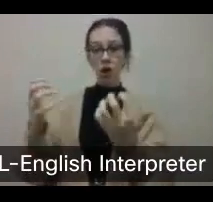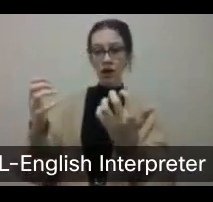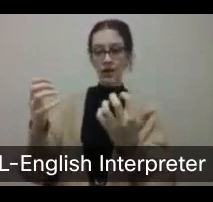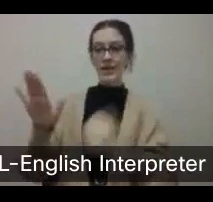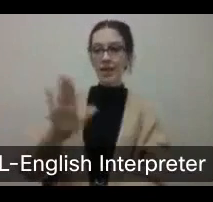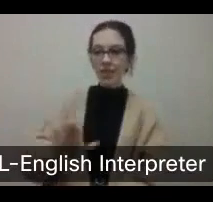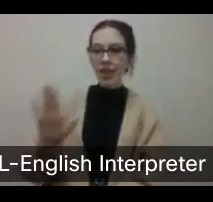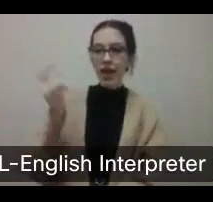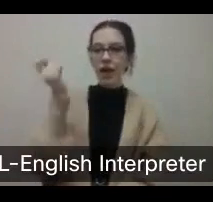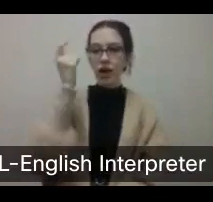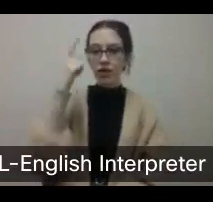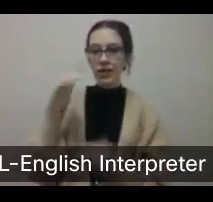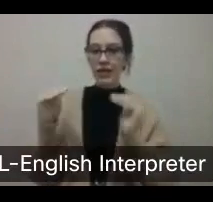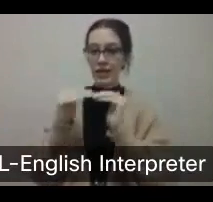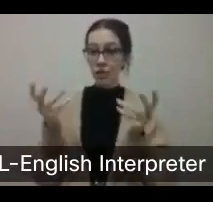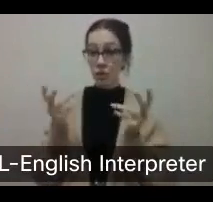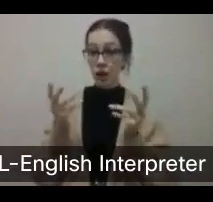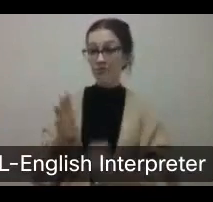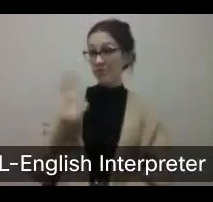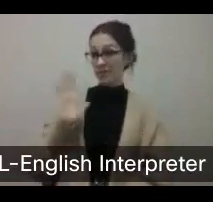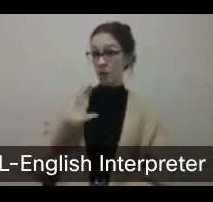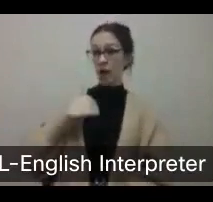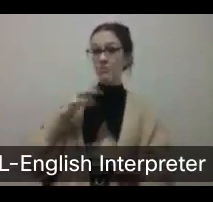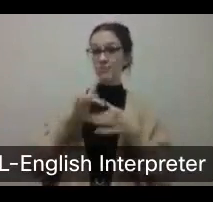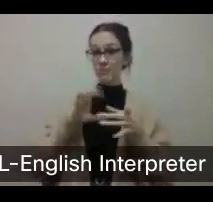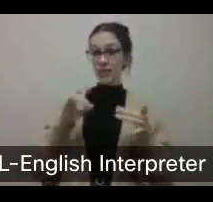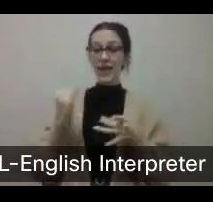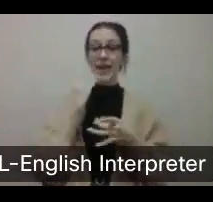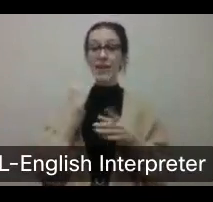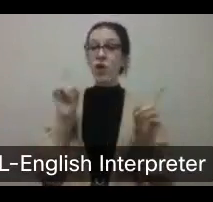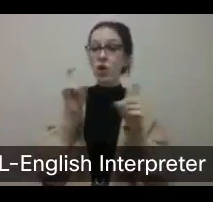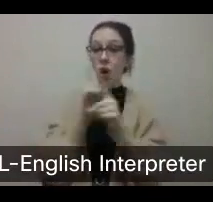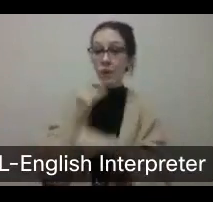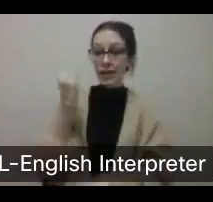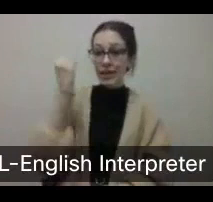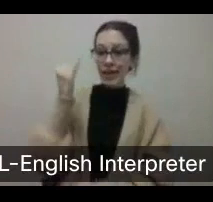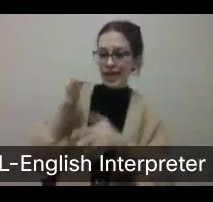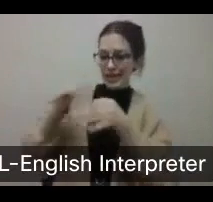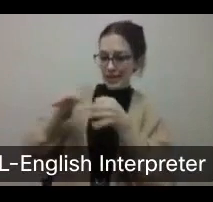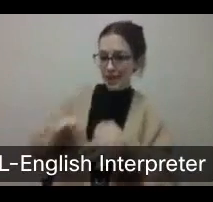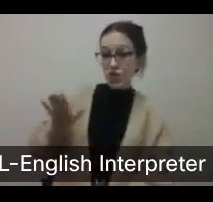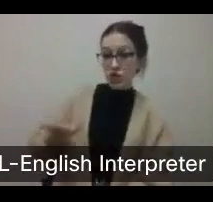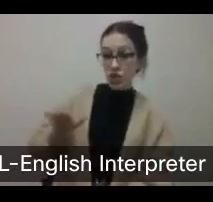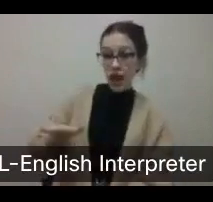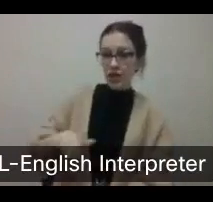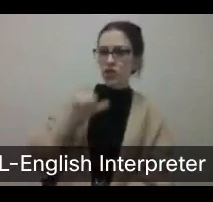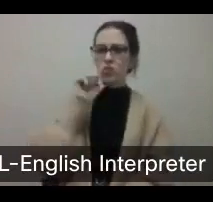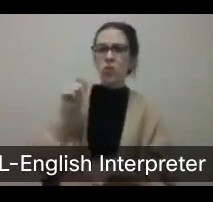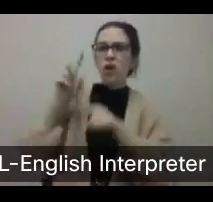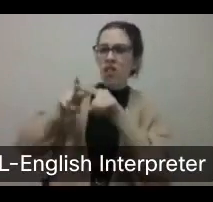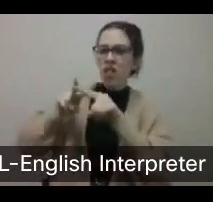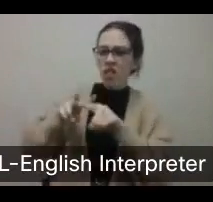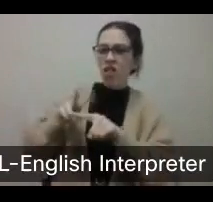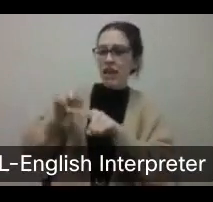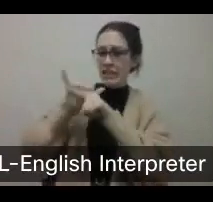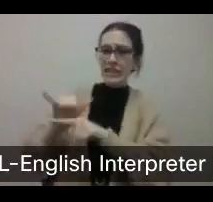to understand. Earlier, I said if you're going to explain a complex idea to a child, you're not going to dive in with all this complex vocabulary. You're